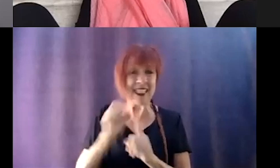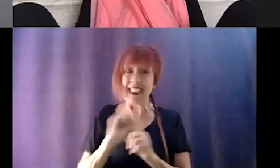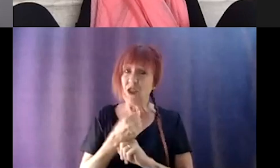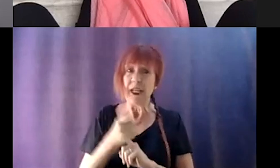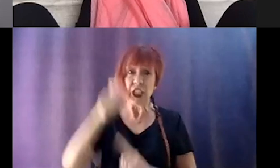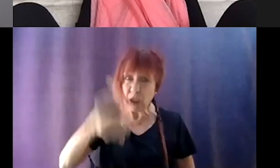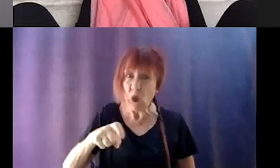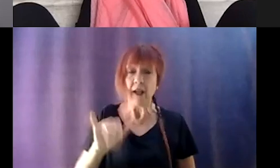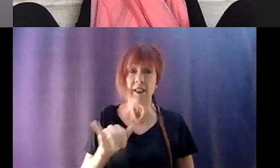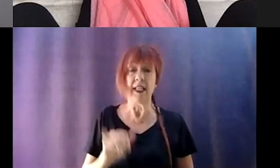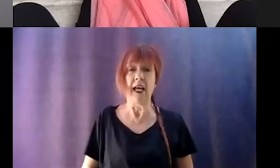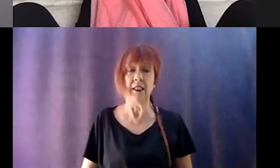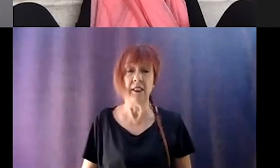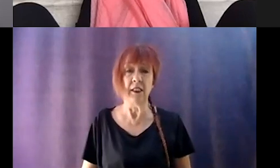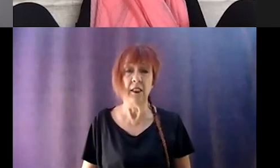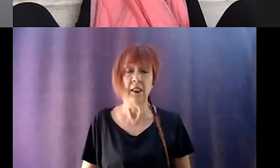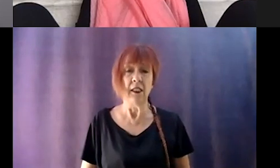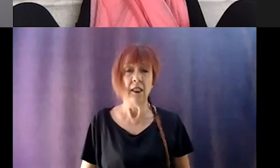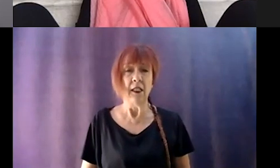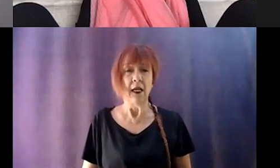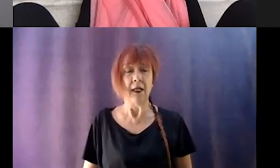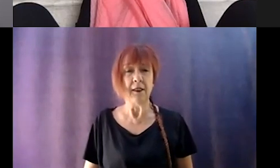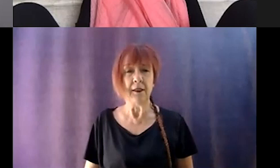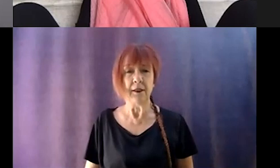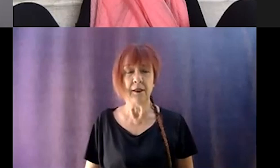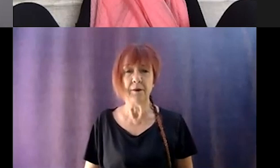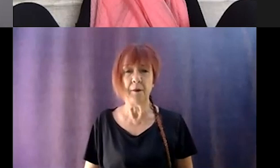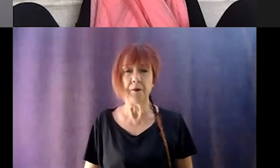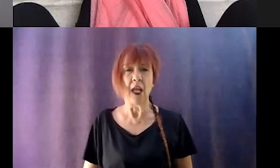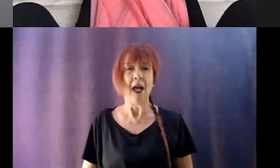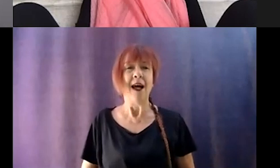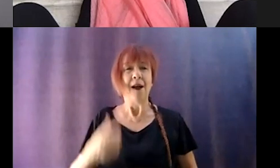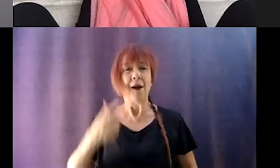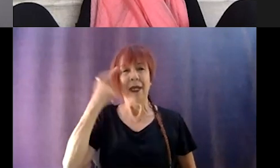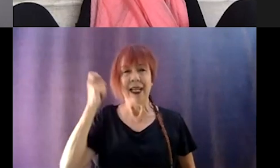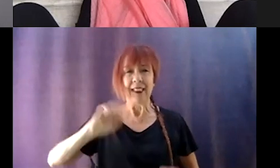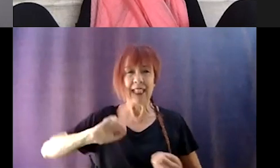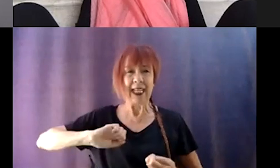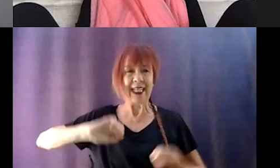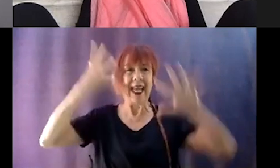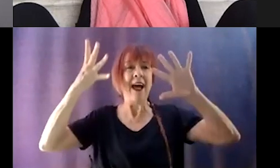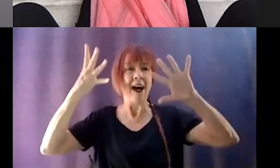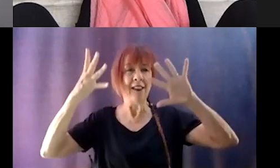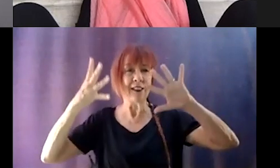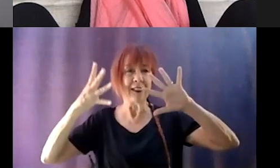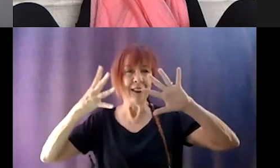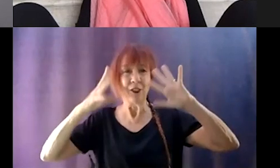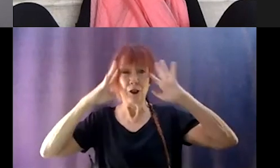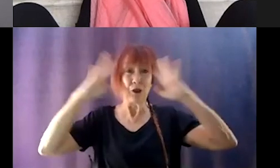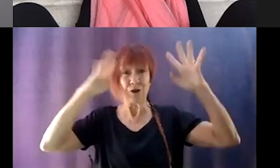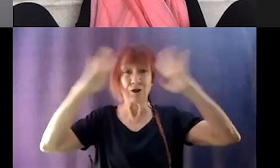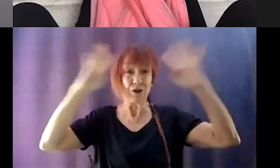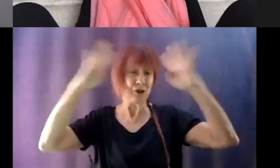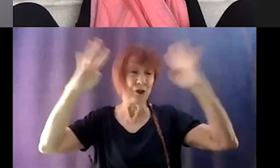from chaos always emerge a kind of new creation. And